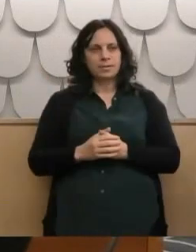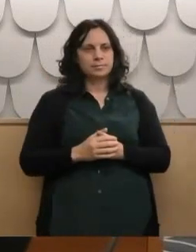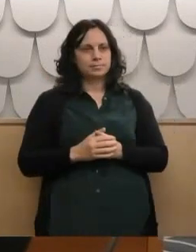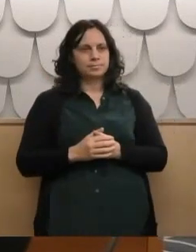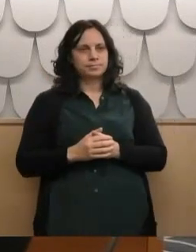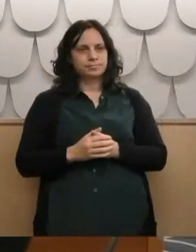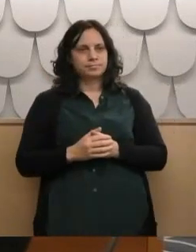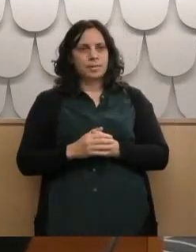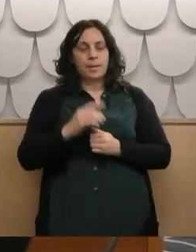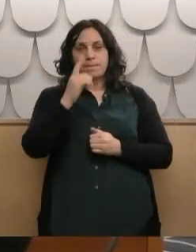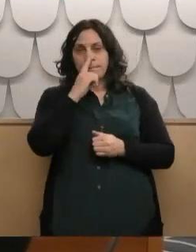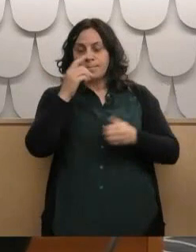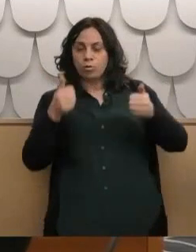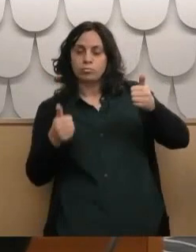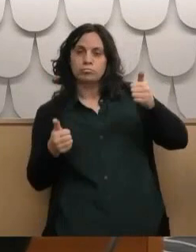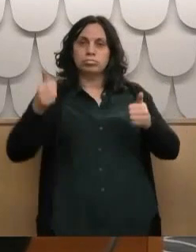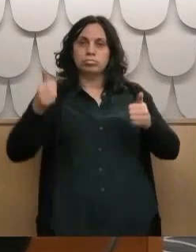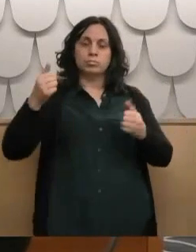that.